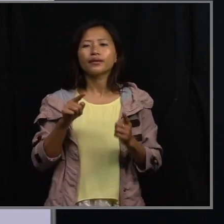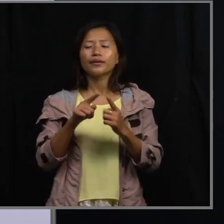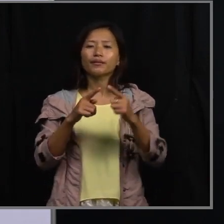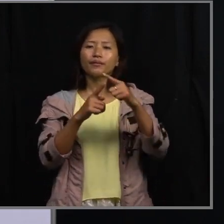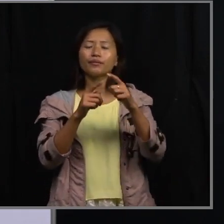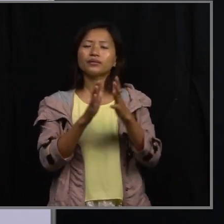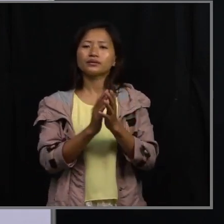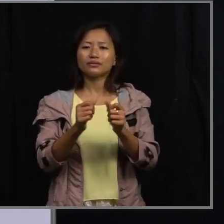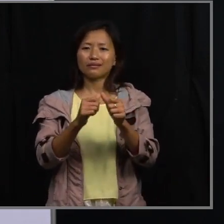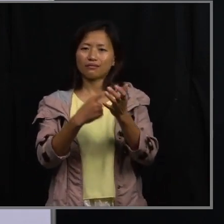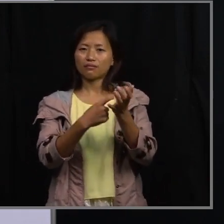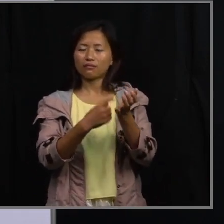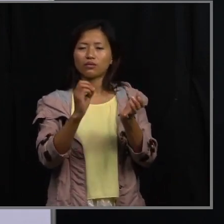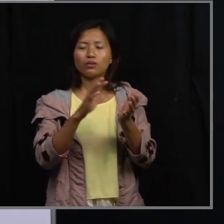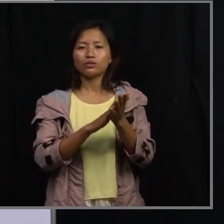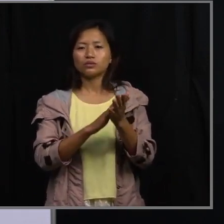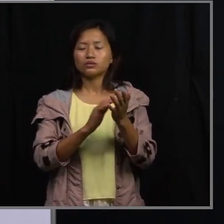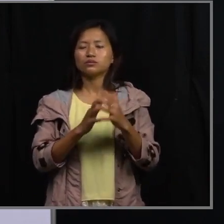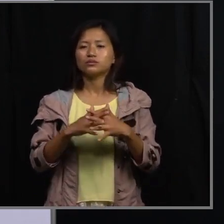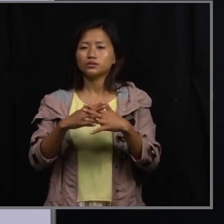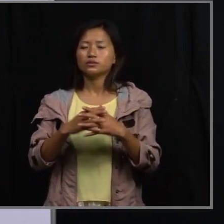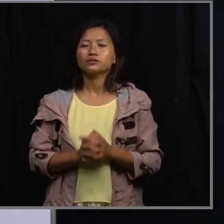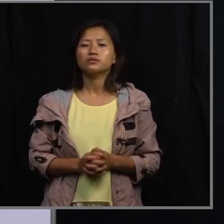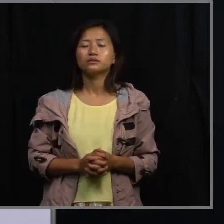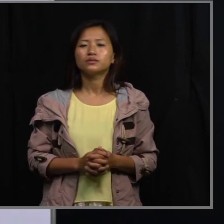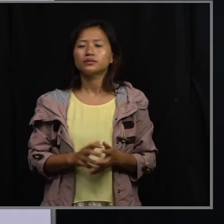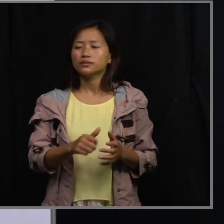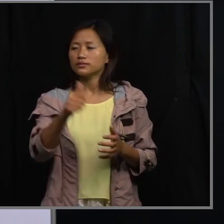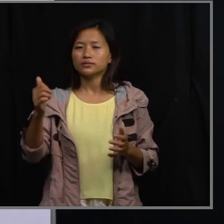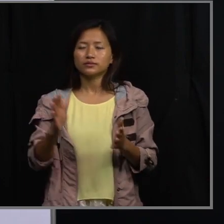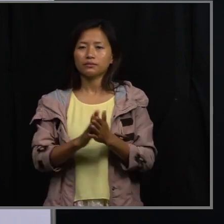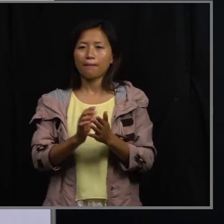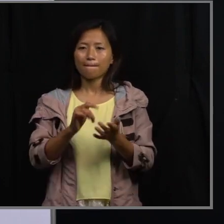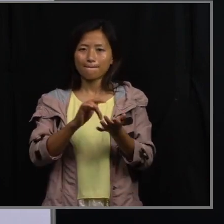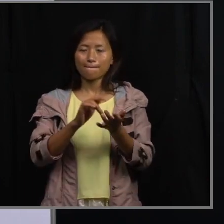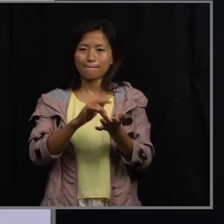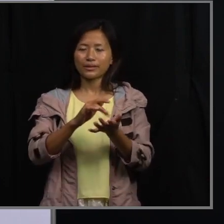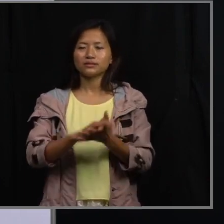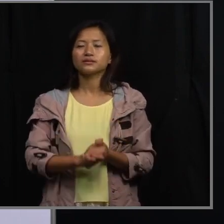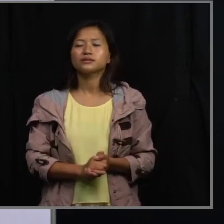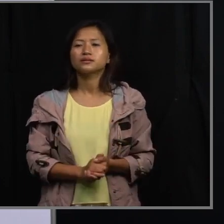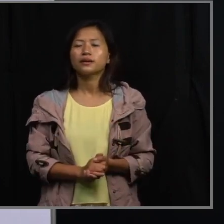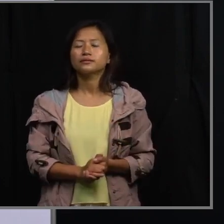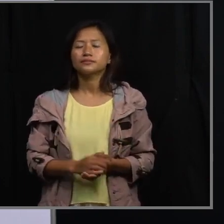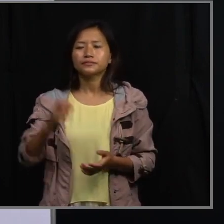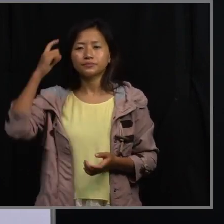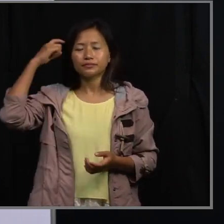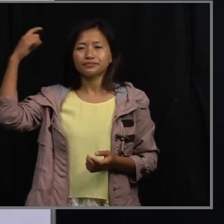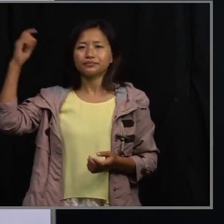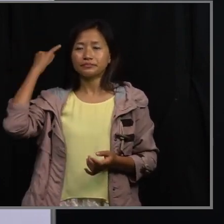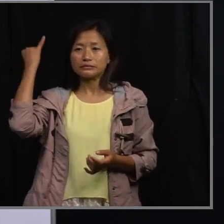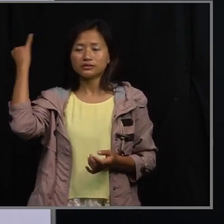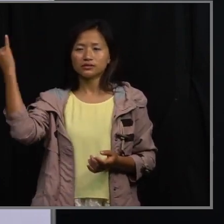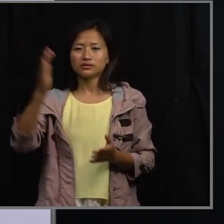that we use to go from our planet Earth to the other planet. Okay, so this is the imagination. There might be something in